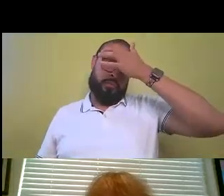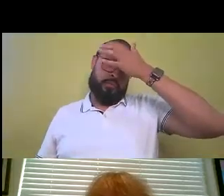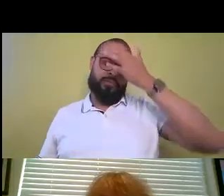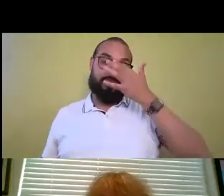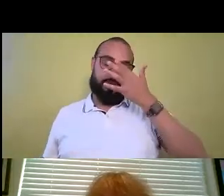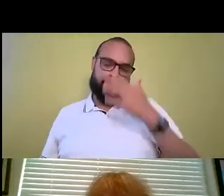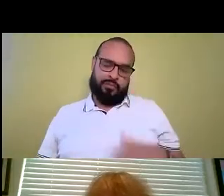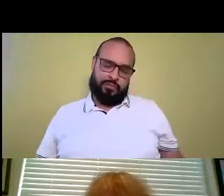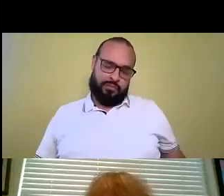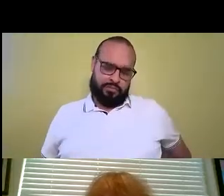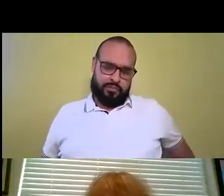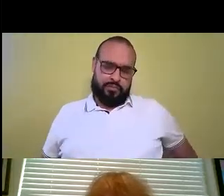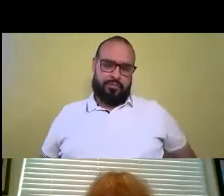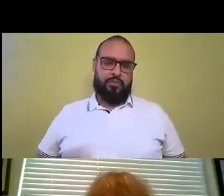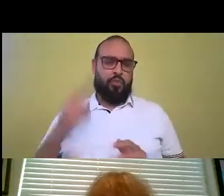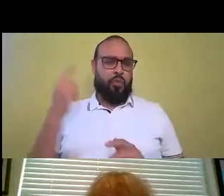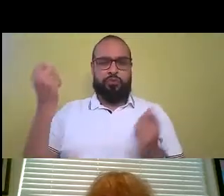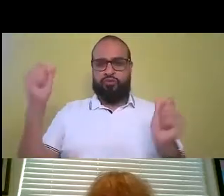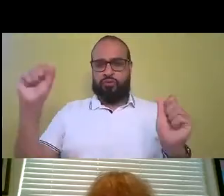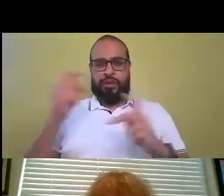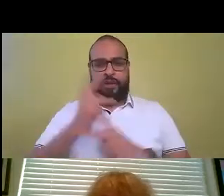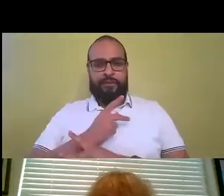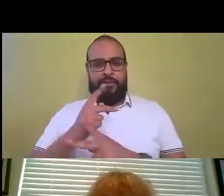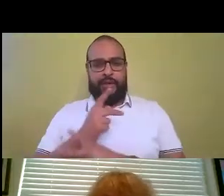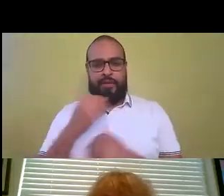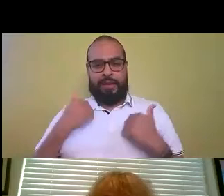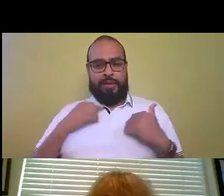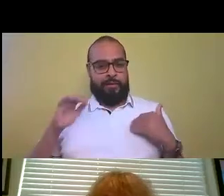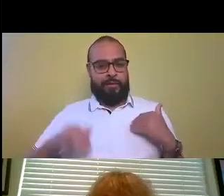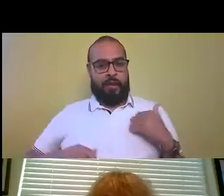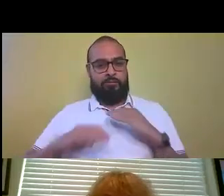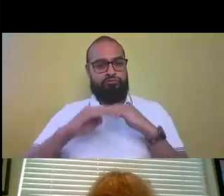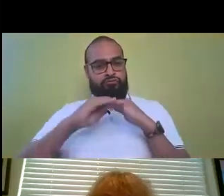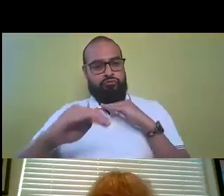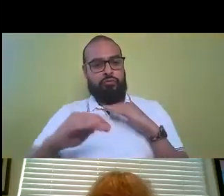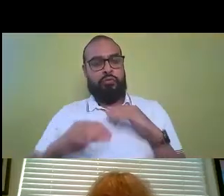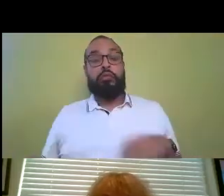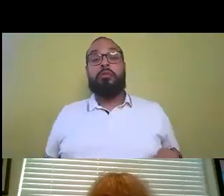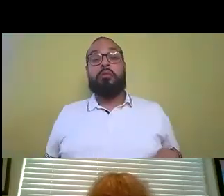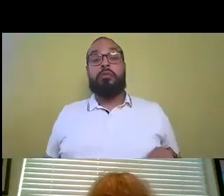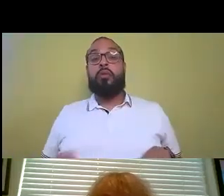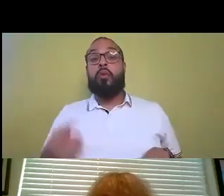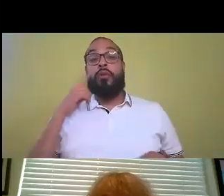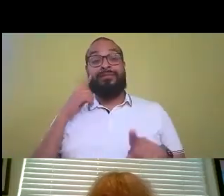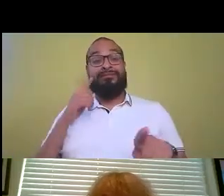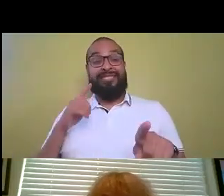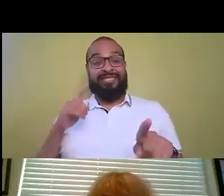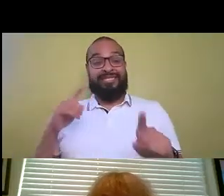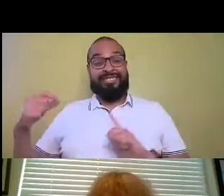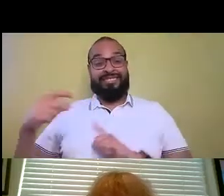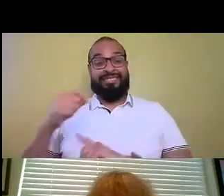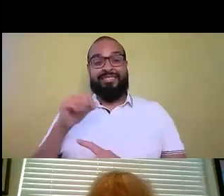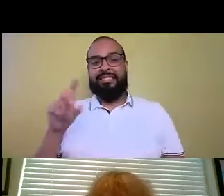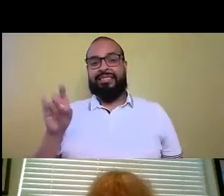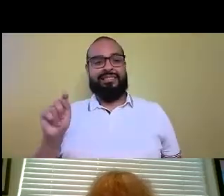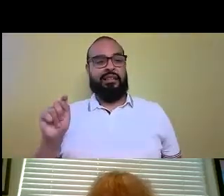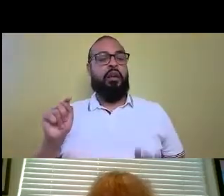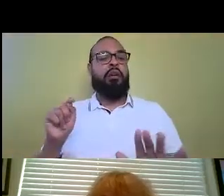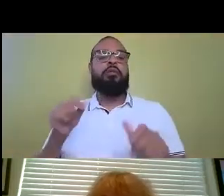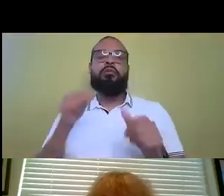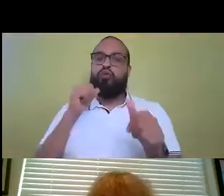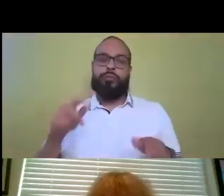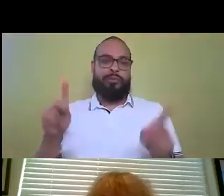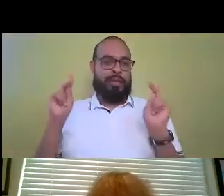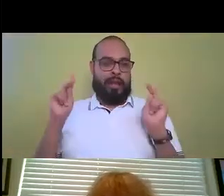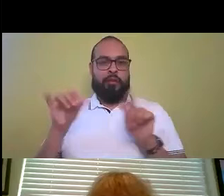to maintain that self-regulated state, but what we're asking you to do when we think about a sensory diet is don't let that sensory system get hungry.